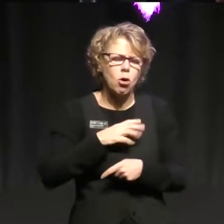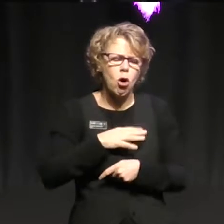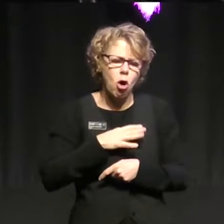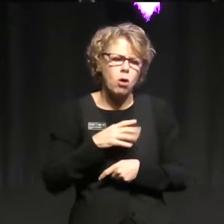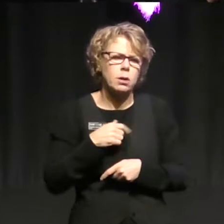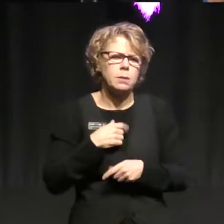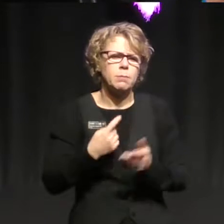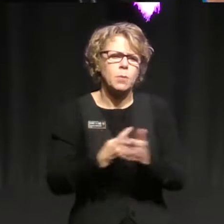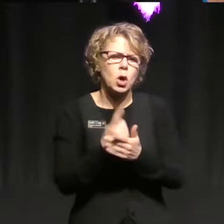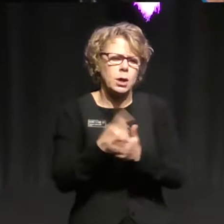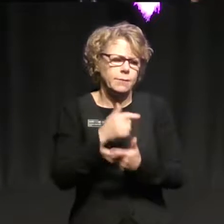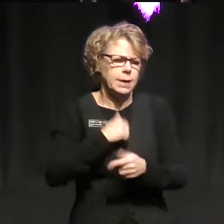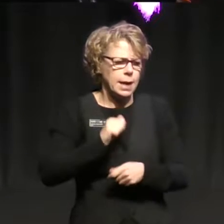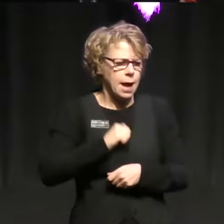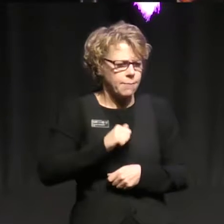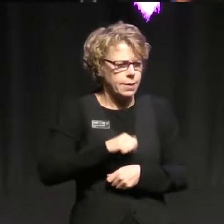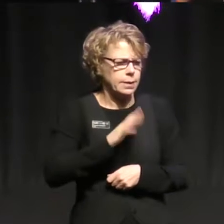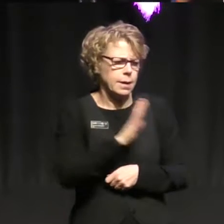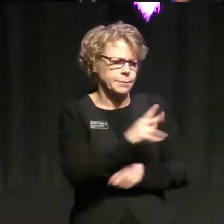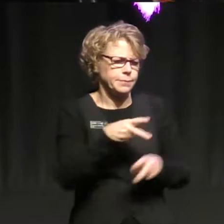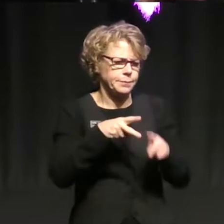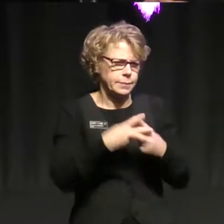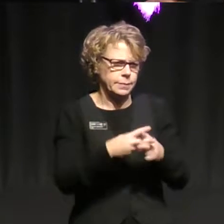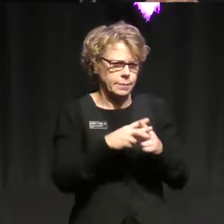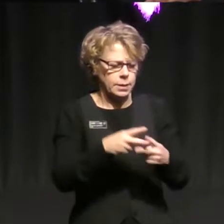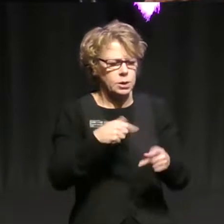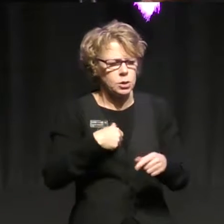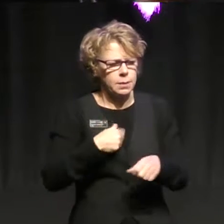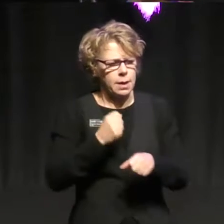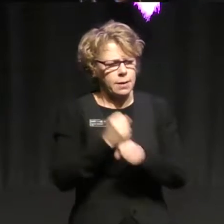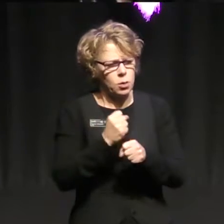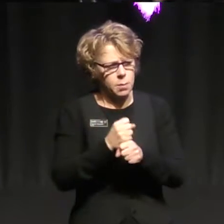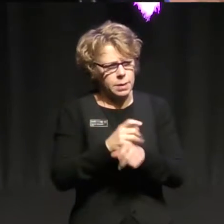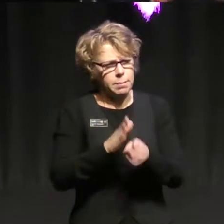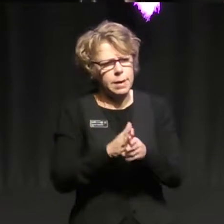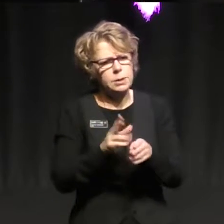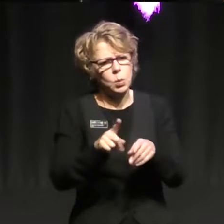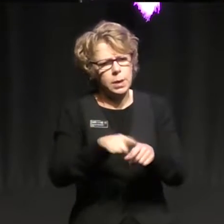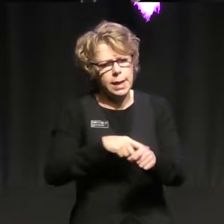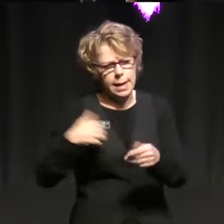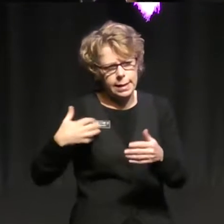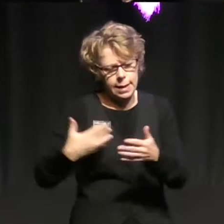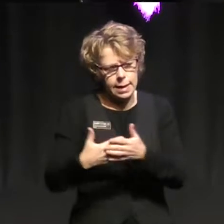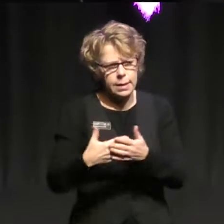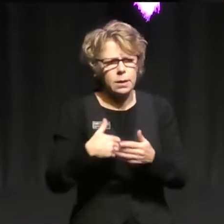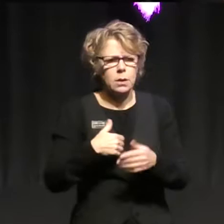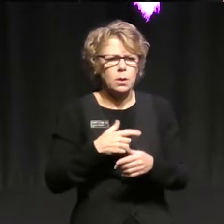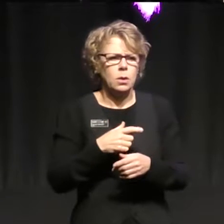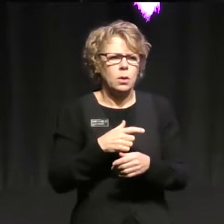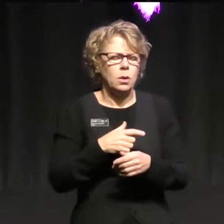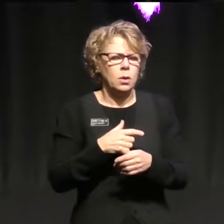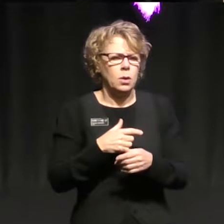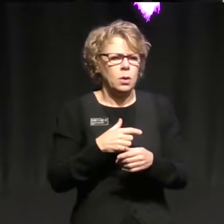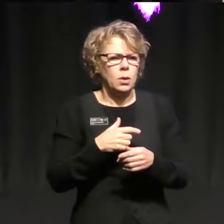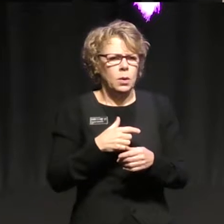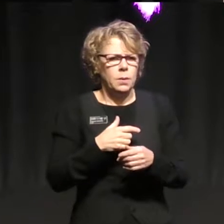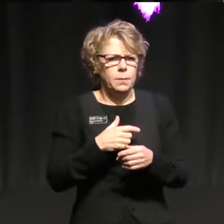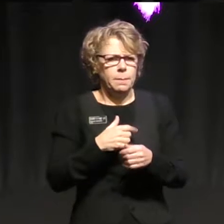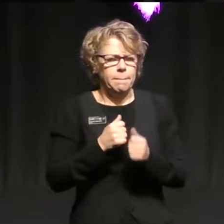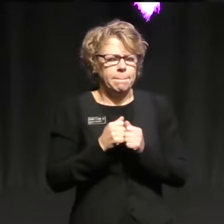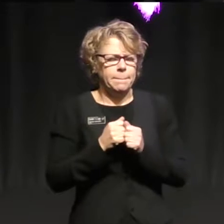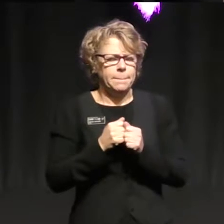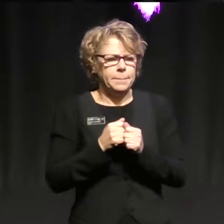can use those tools that we have elaborated for so long, being hunted and